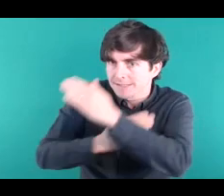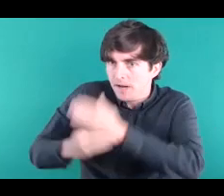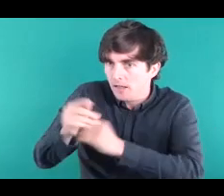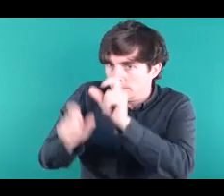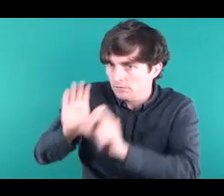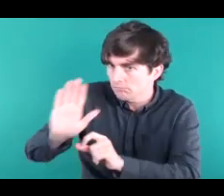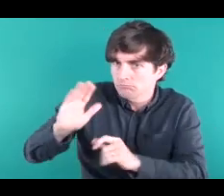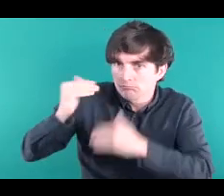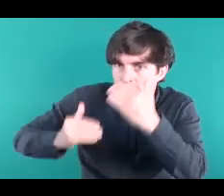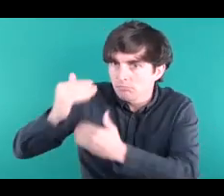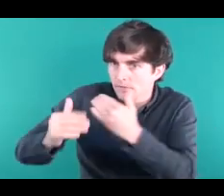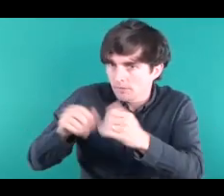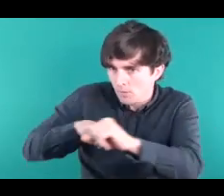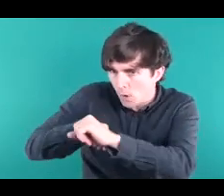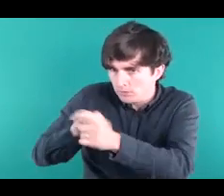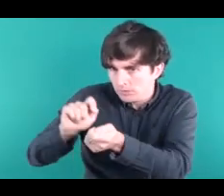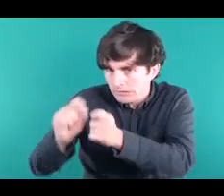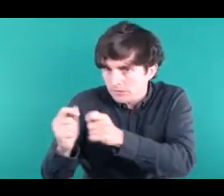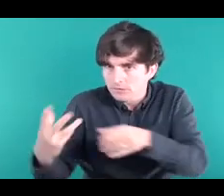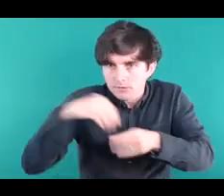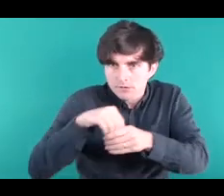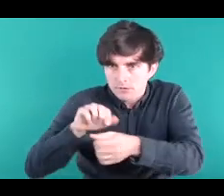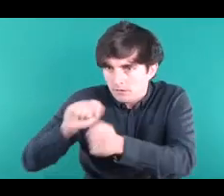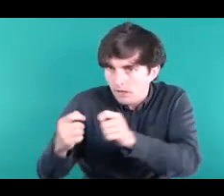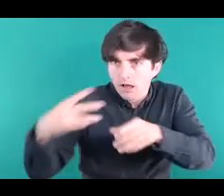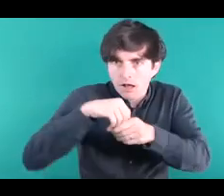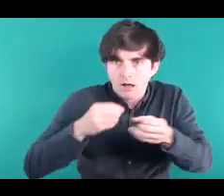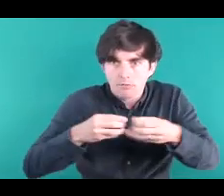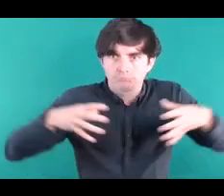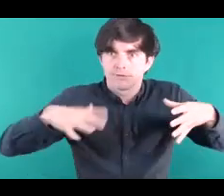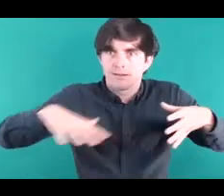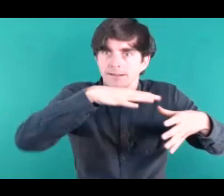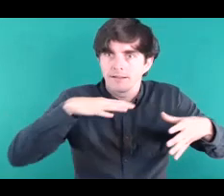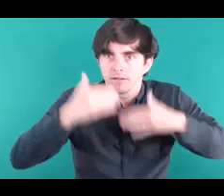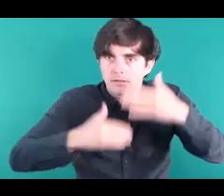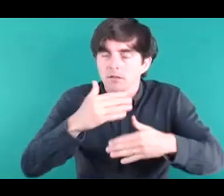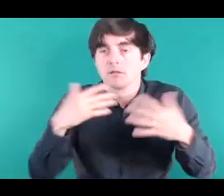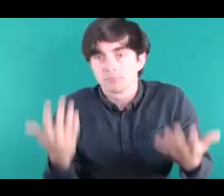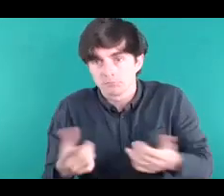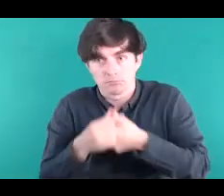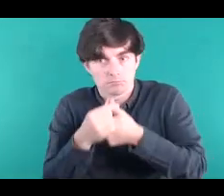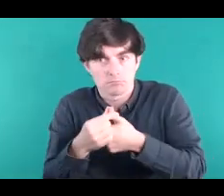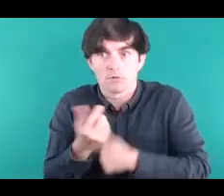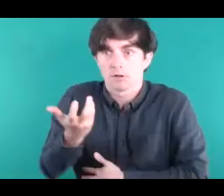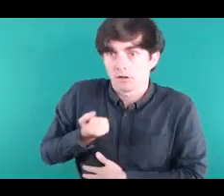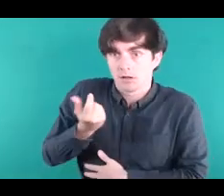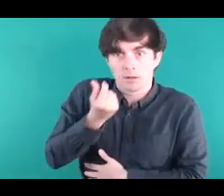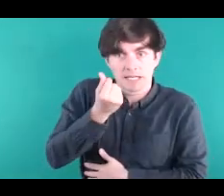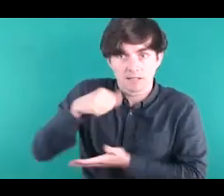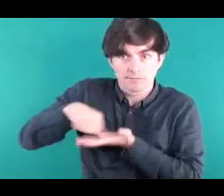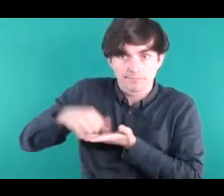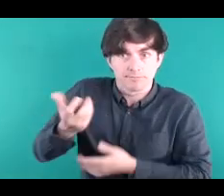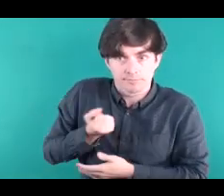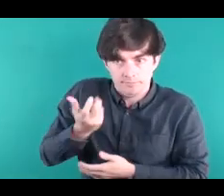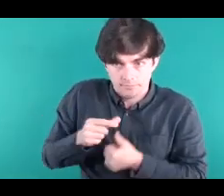access to healthcare, including early intervention, rehabilitation, and assistive devices. The next